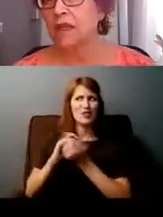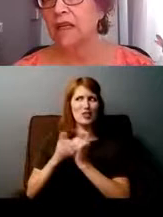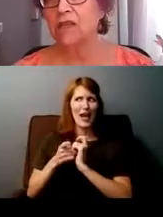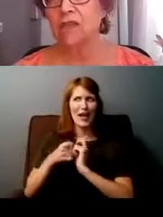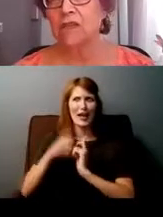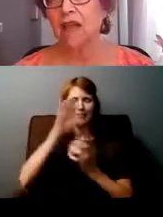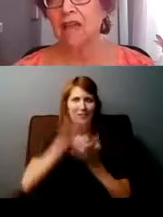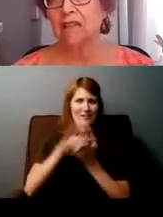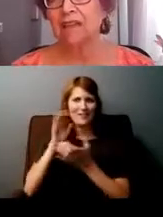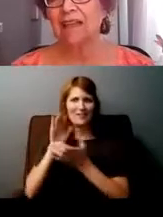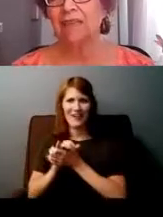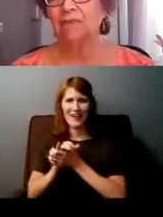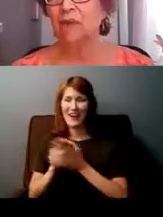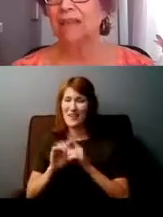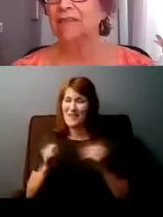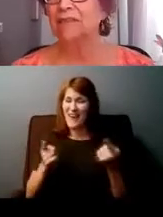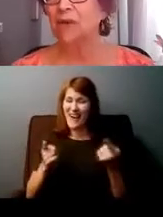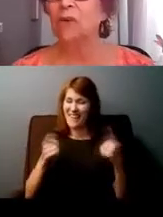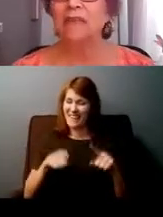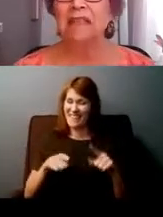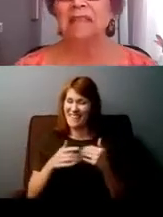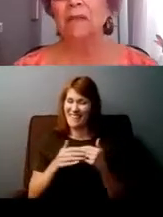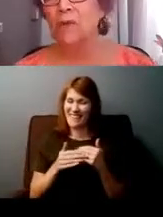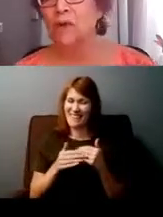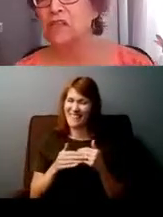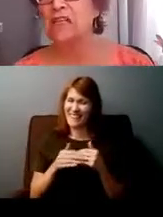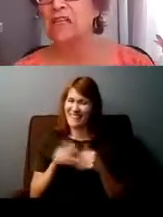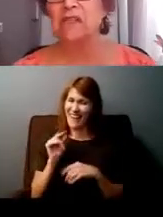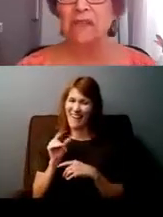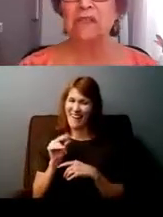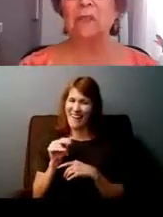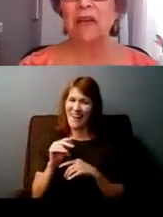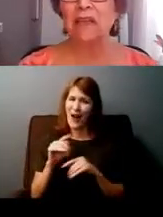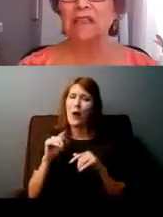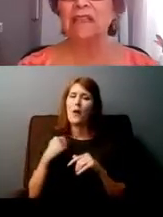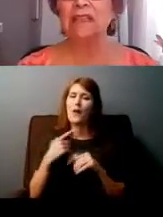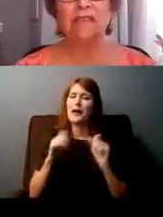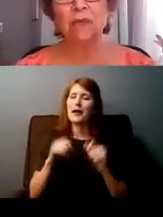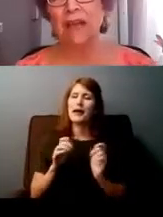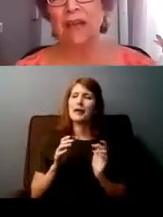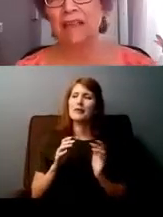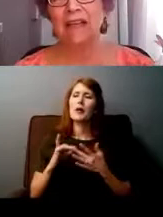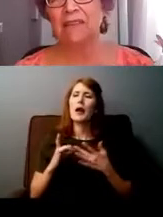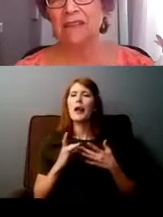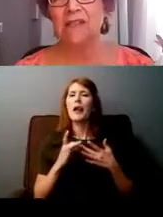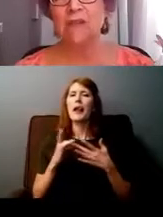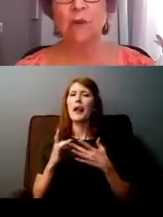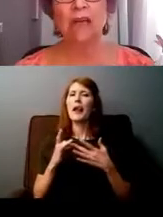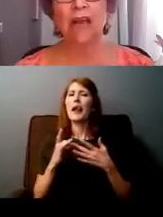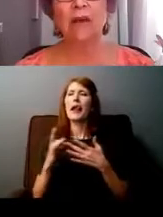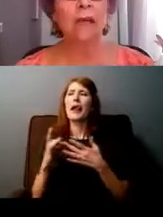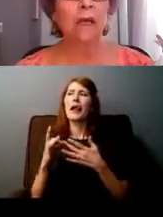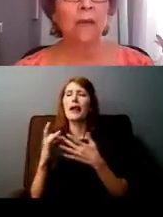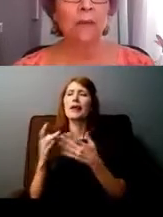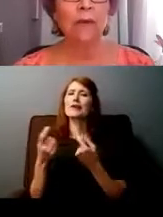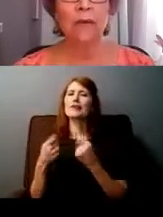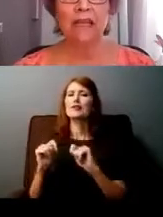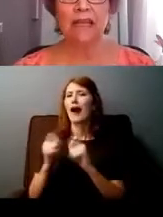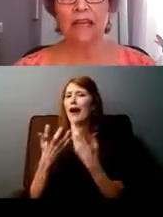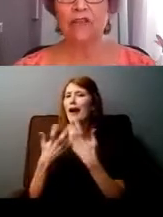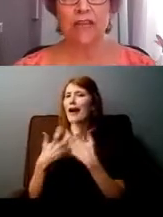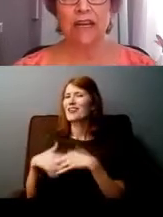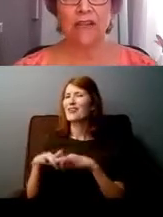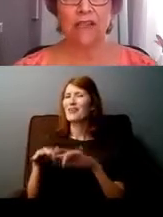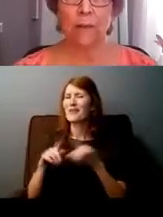spouse, and it turns out, nah, we can only push in a certain direction to try and get things to work out, but we